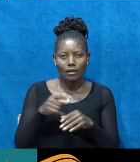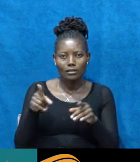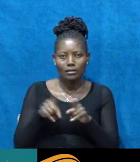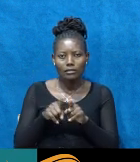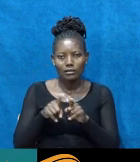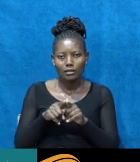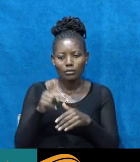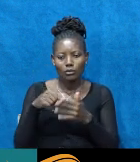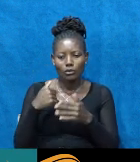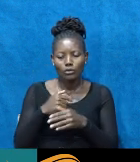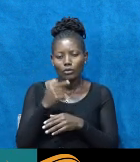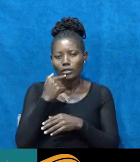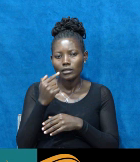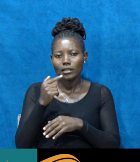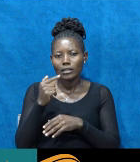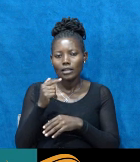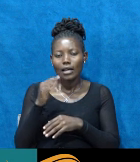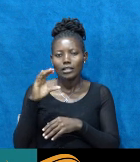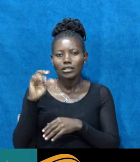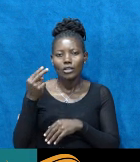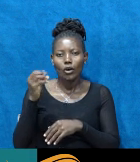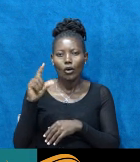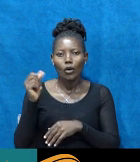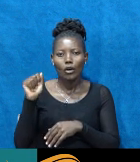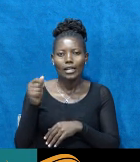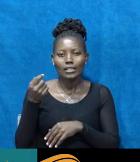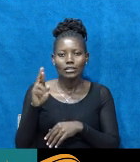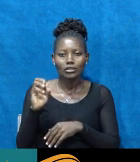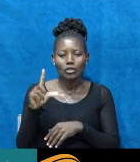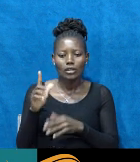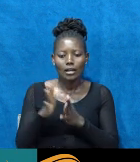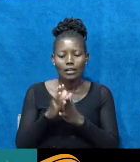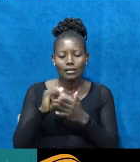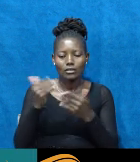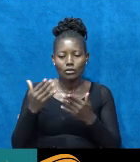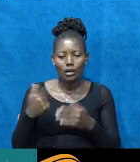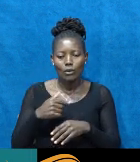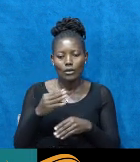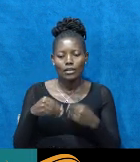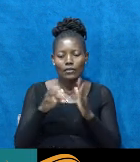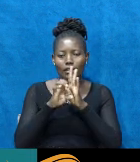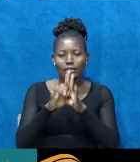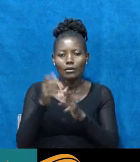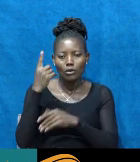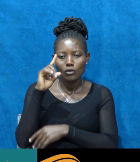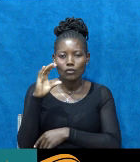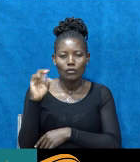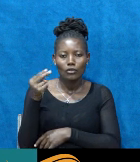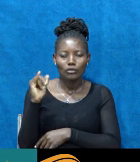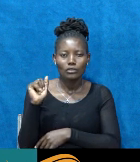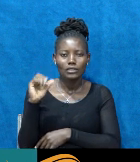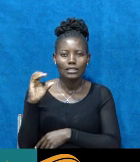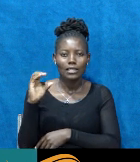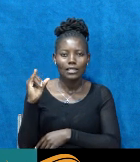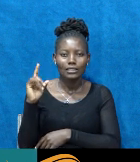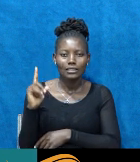chia seeds, your sesame seeds, your flax seeds. You are basically steering away from fats which will usually